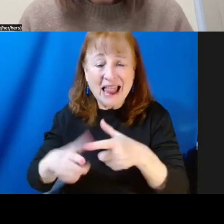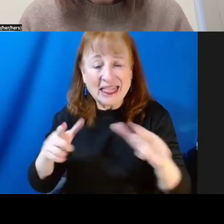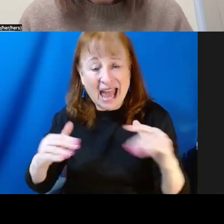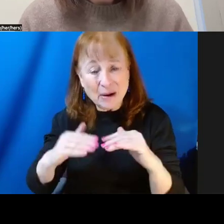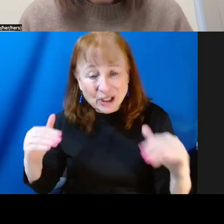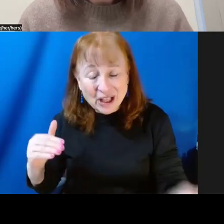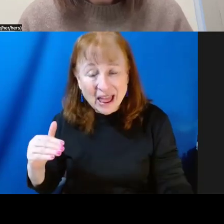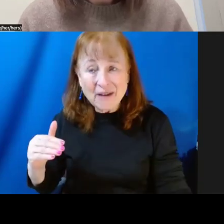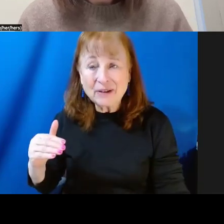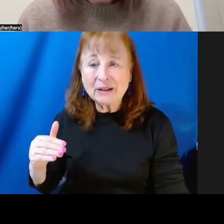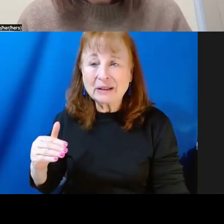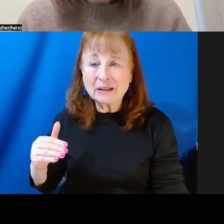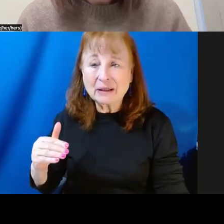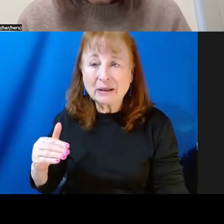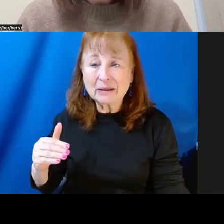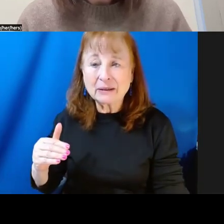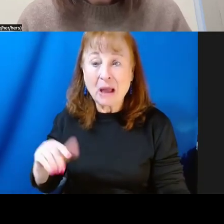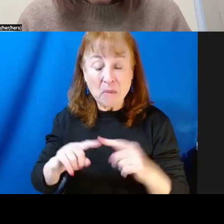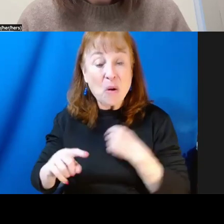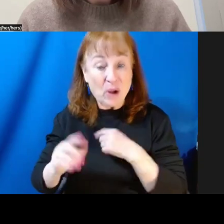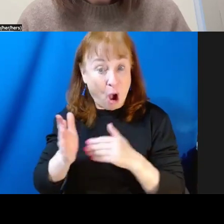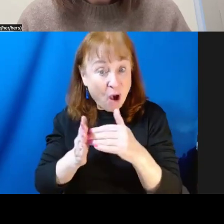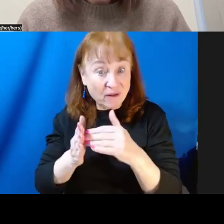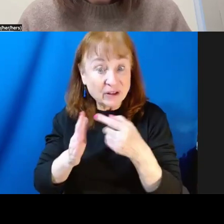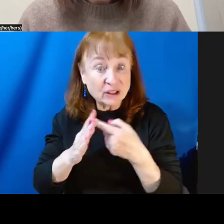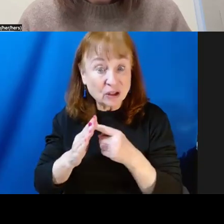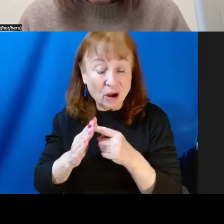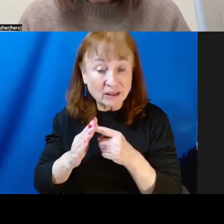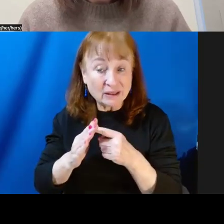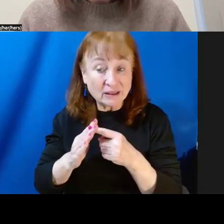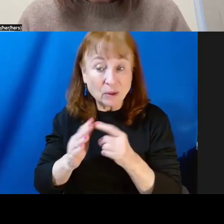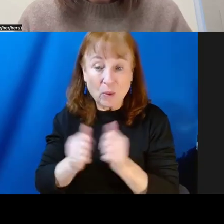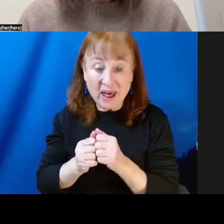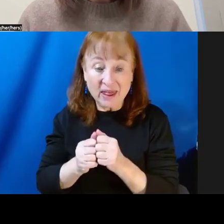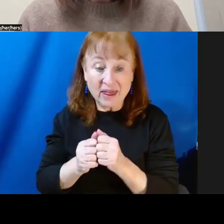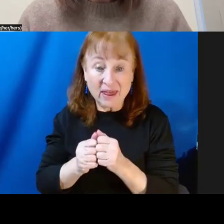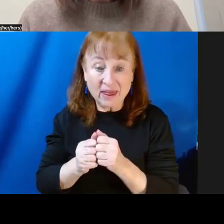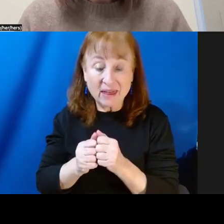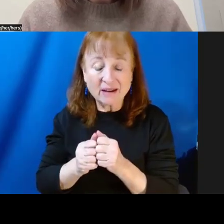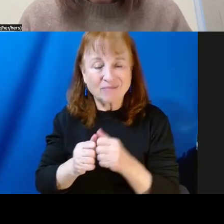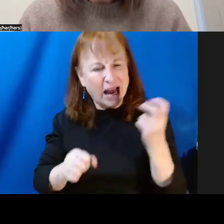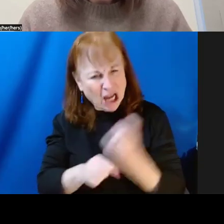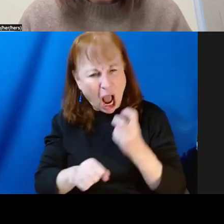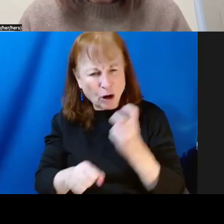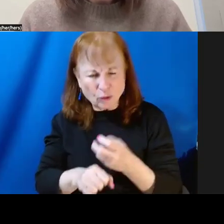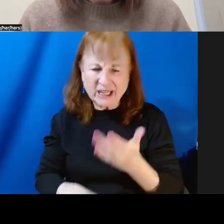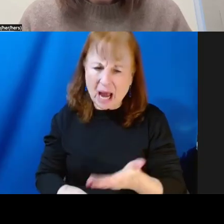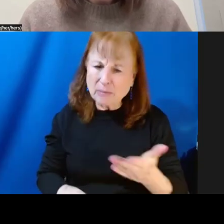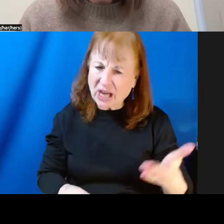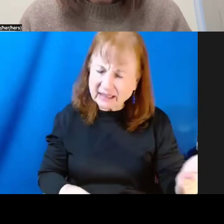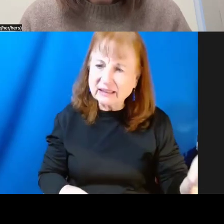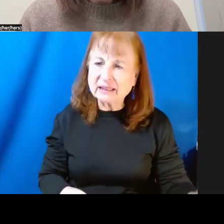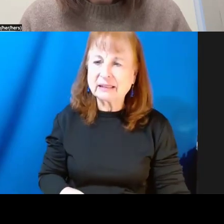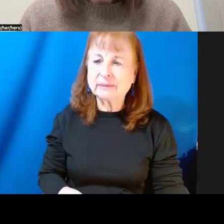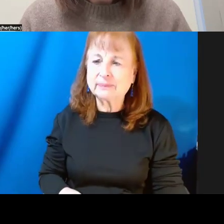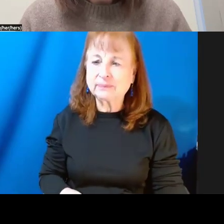level, but we are often starting initially with concrete objects,